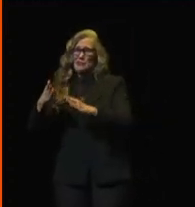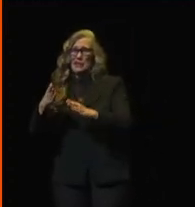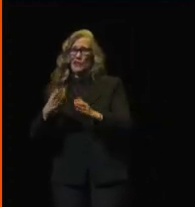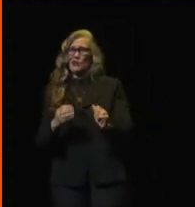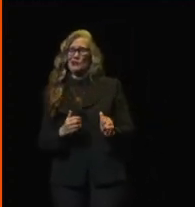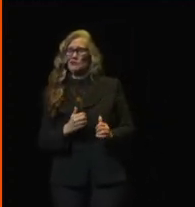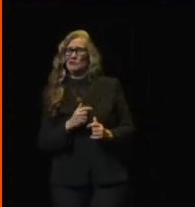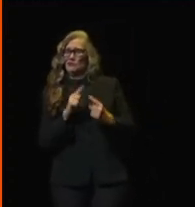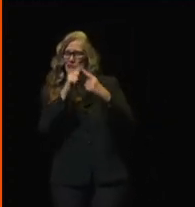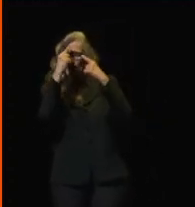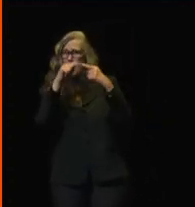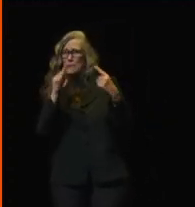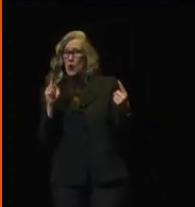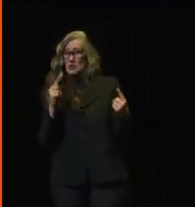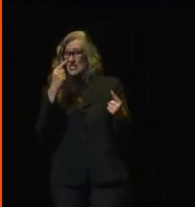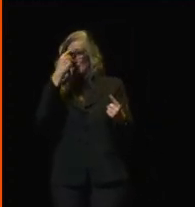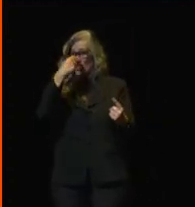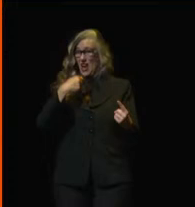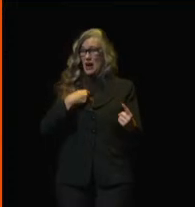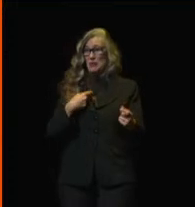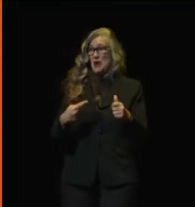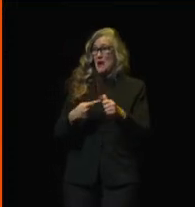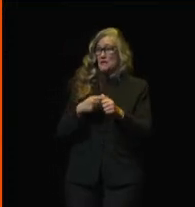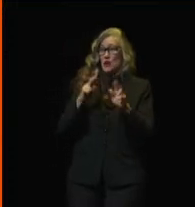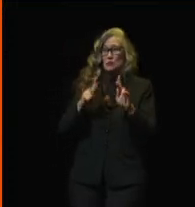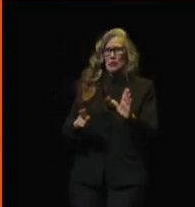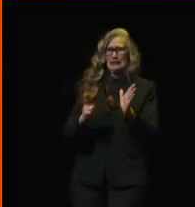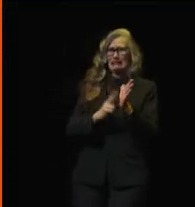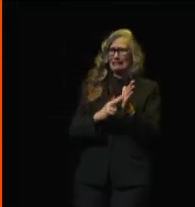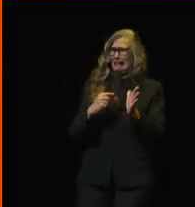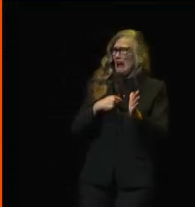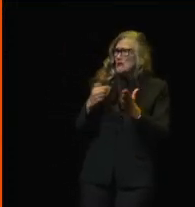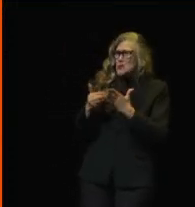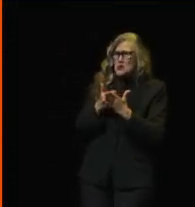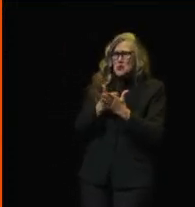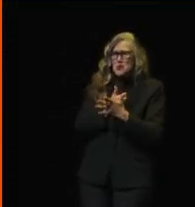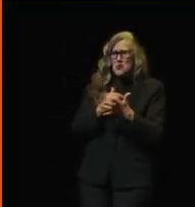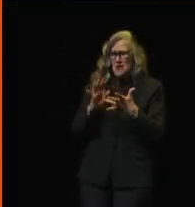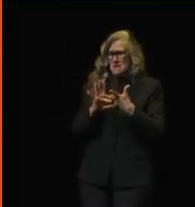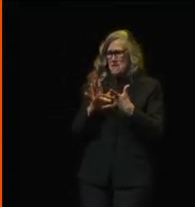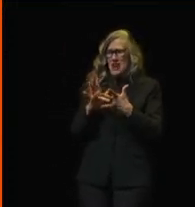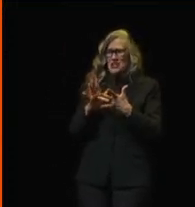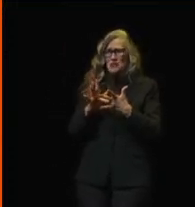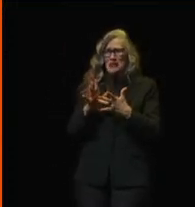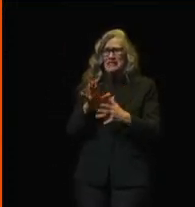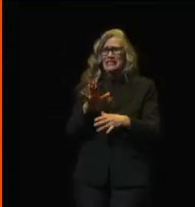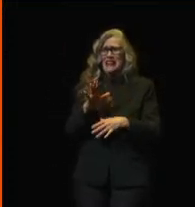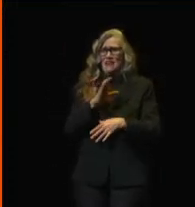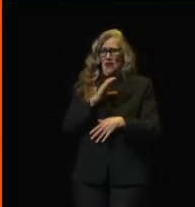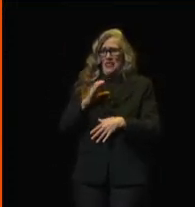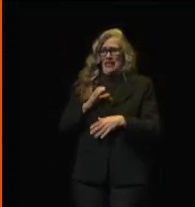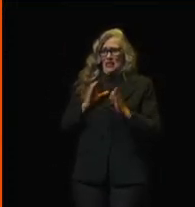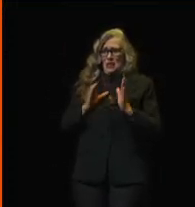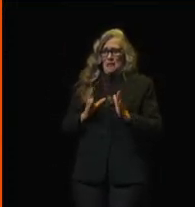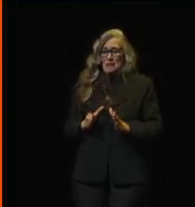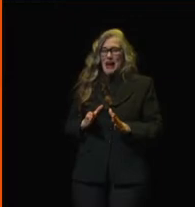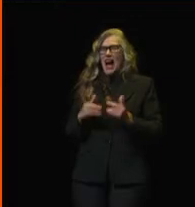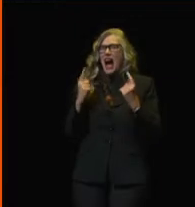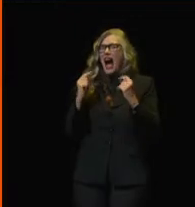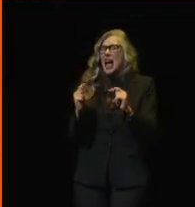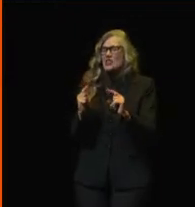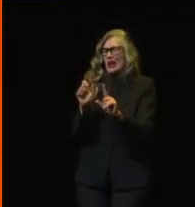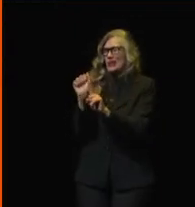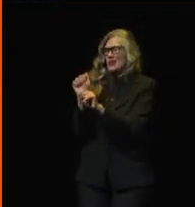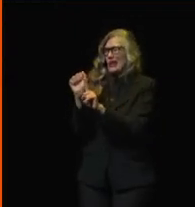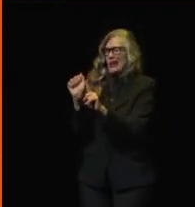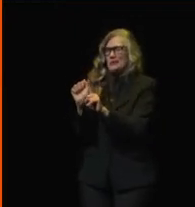expected me to be the first one to sign it. A big risk for a council freshman. Now, I tried to trick him by signing first, but in the